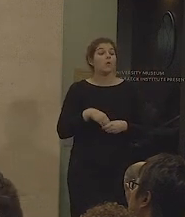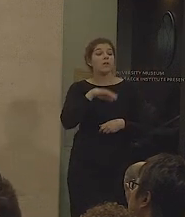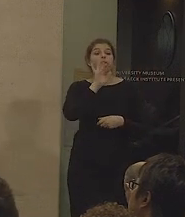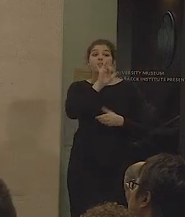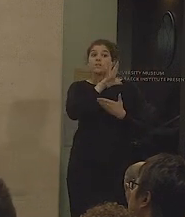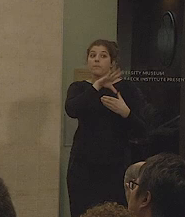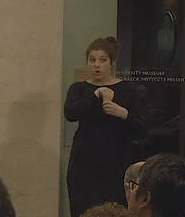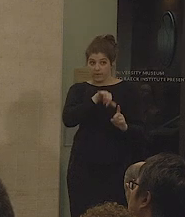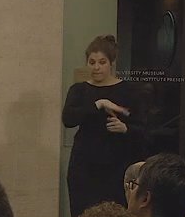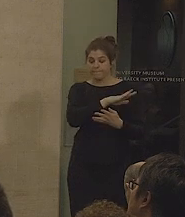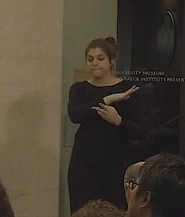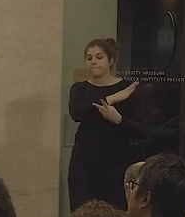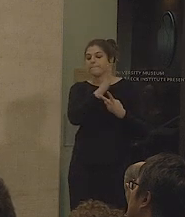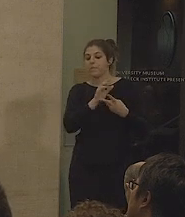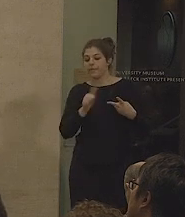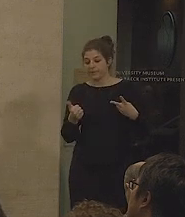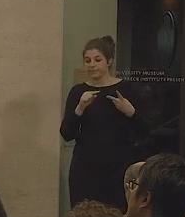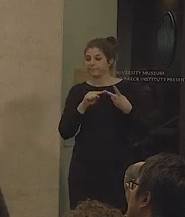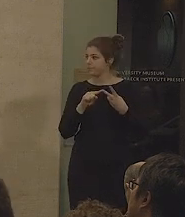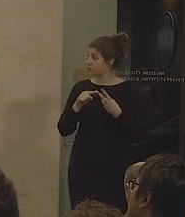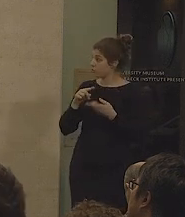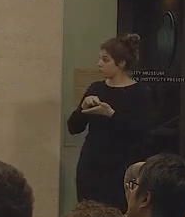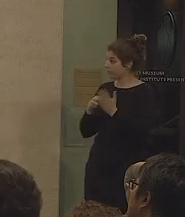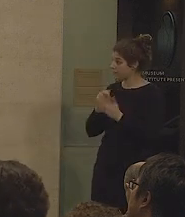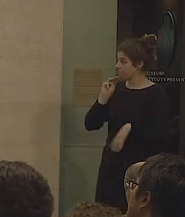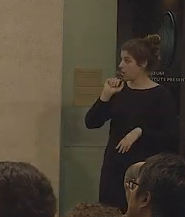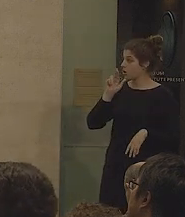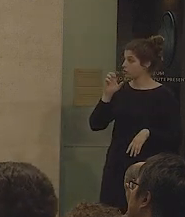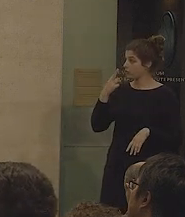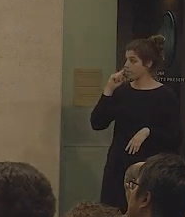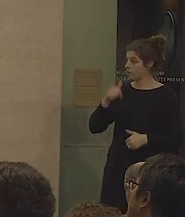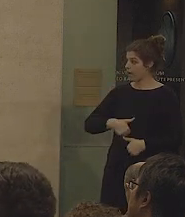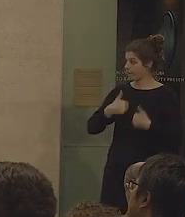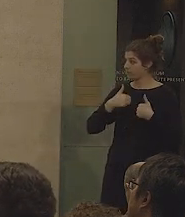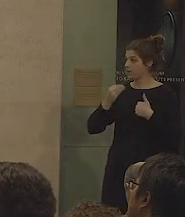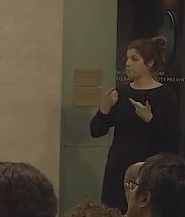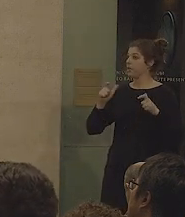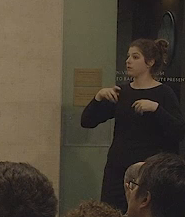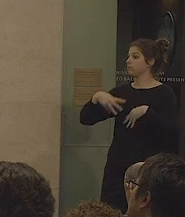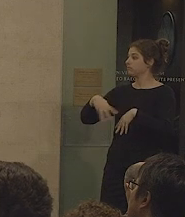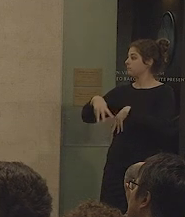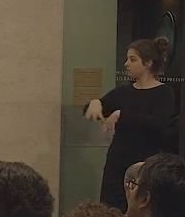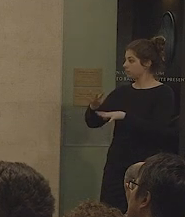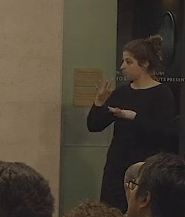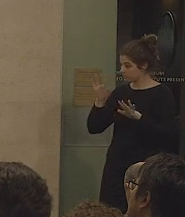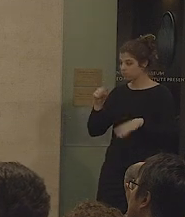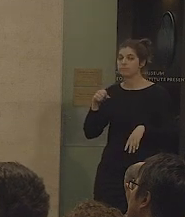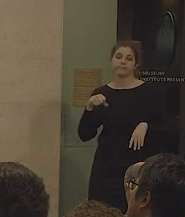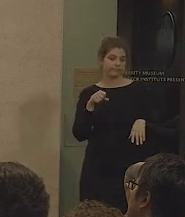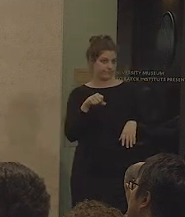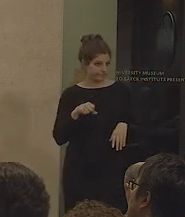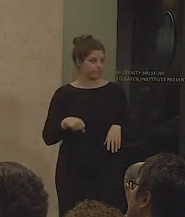part of it. The other part of it is... And you mean like March for Our Lives and these massive demonstrations that occurred across the